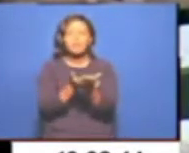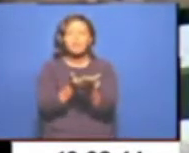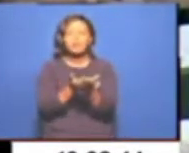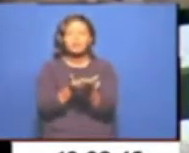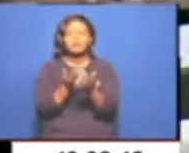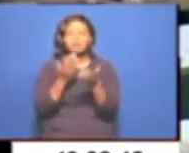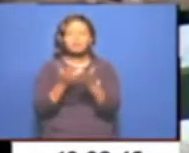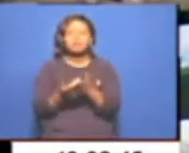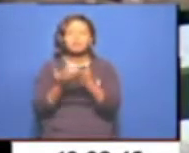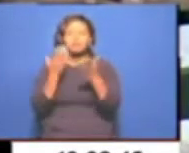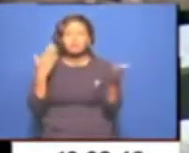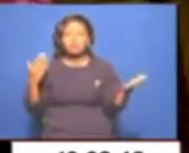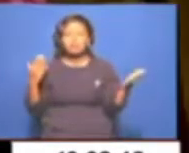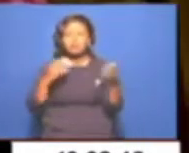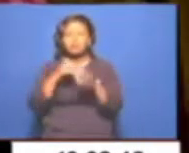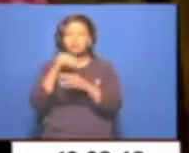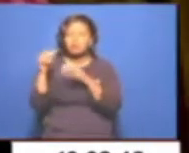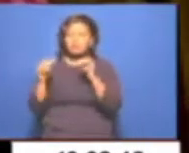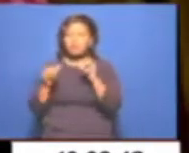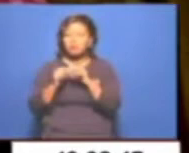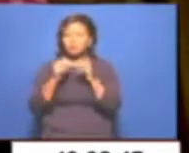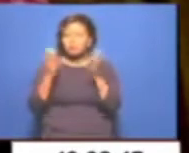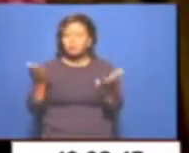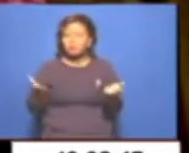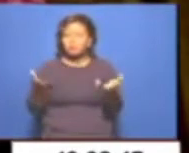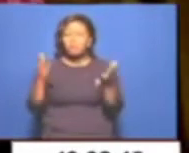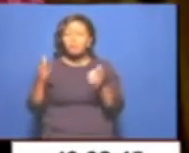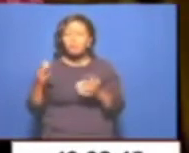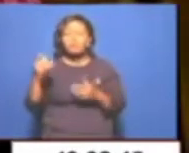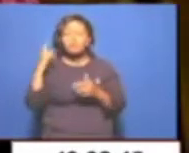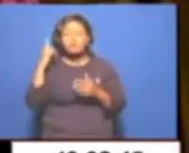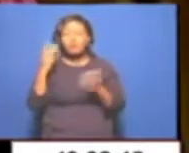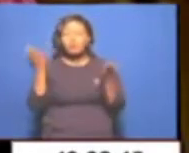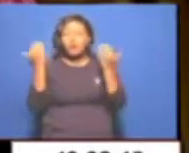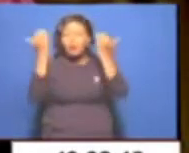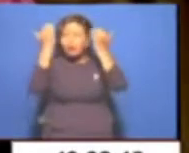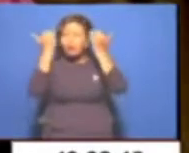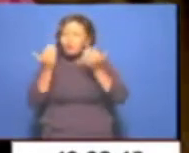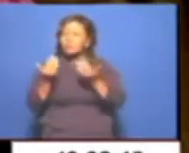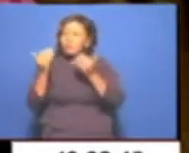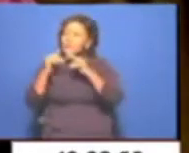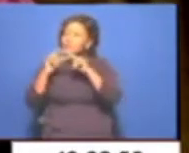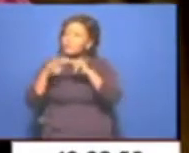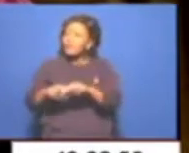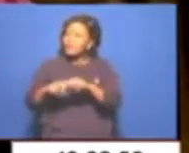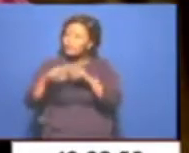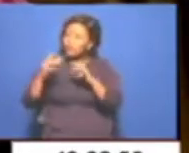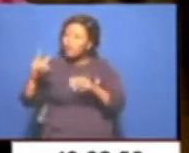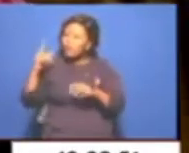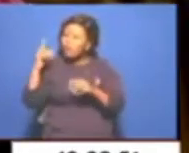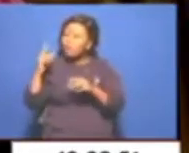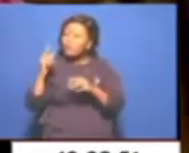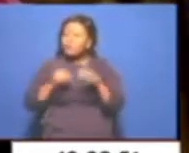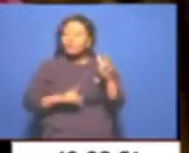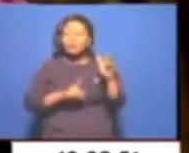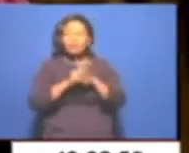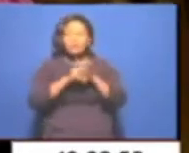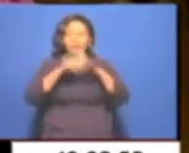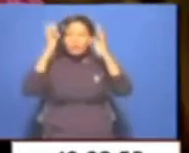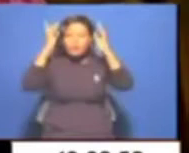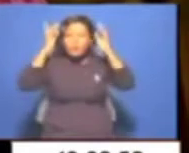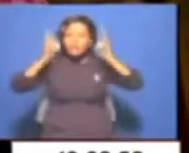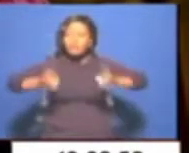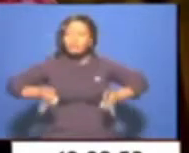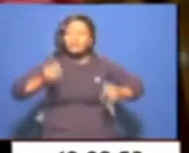essentially on the issue of the lower courts relying on a repealed law to come up with a determination that it didn't have